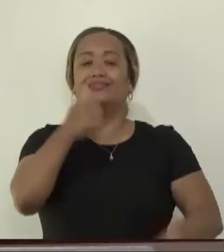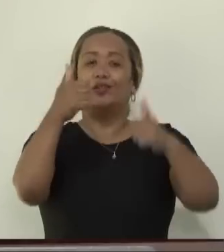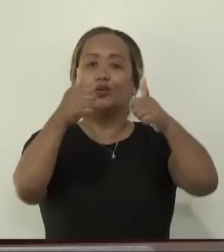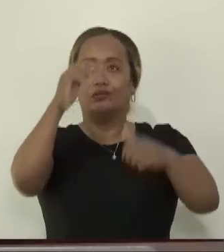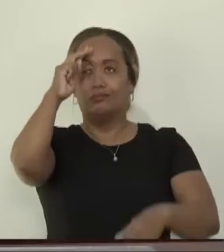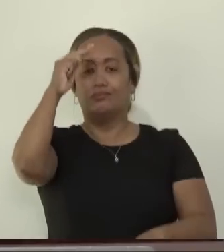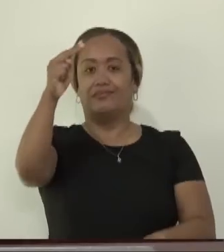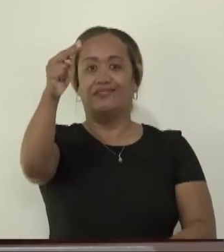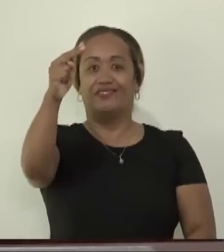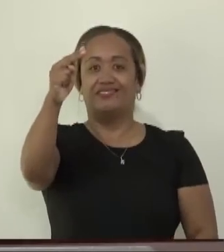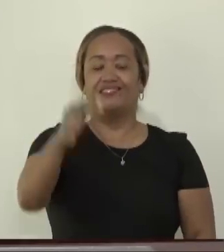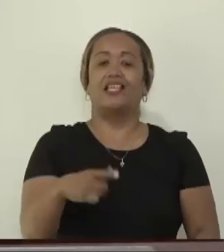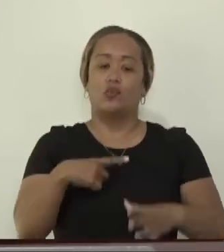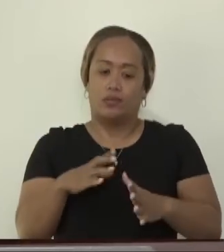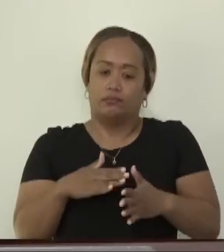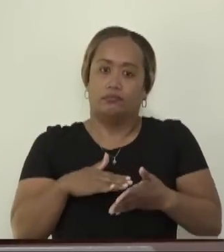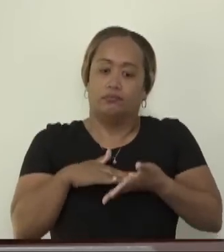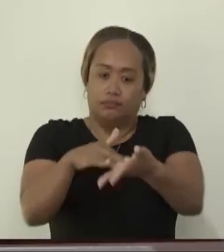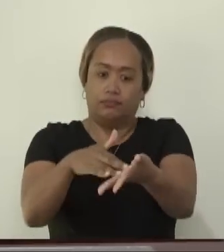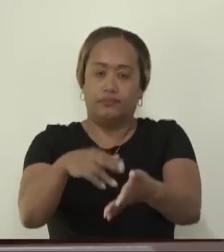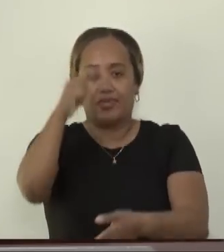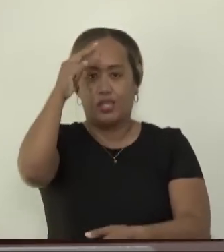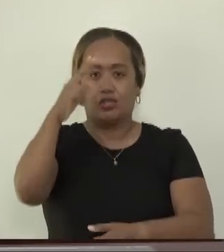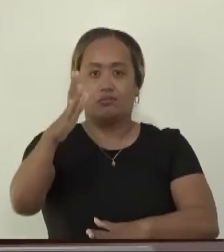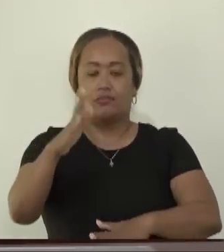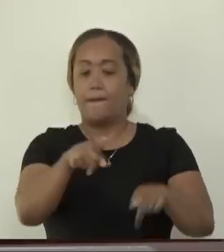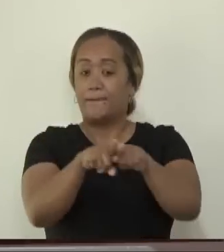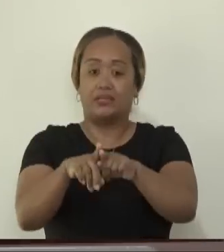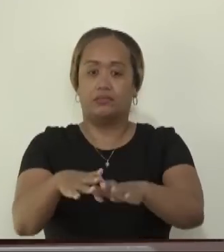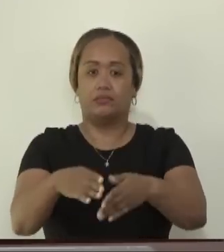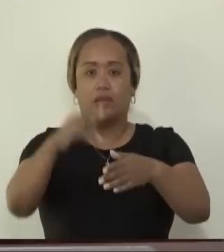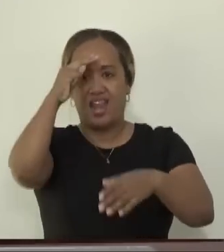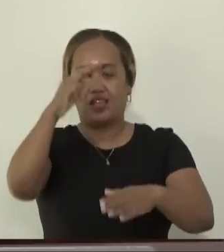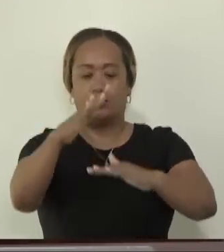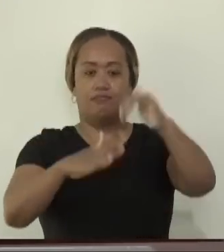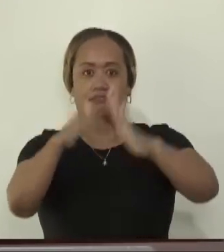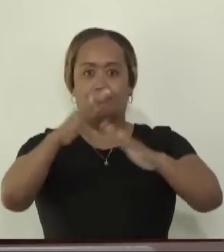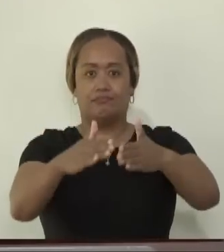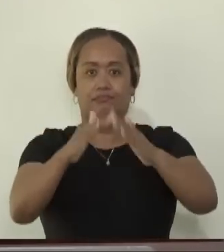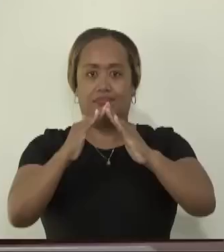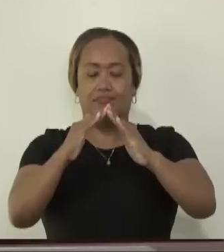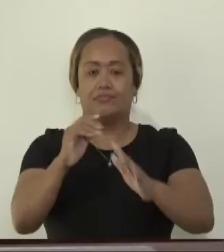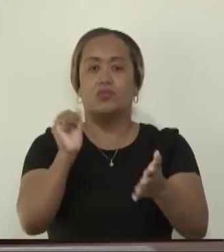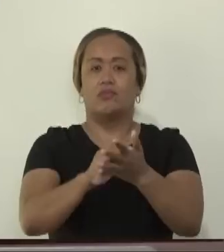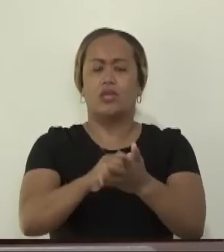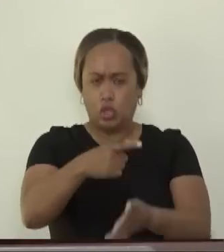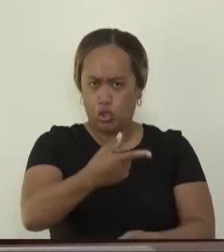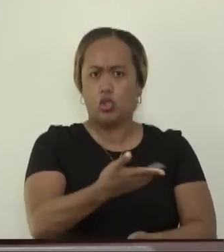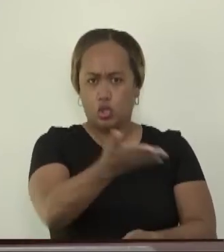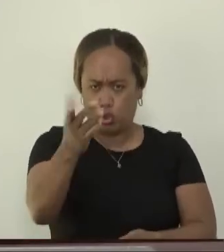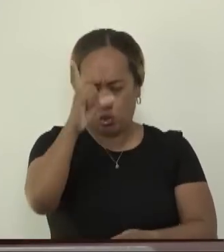of our nation. They are nation builders, and I salute them. You can do your part to rebuild